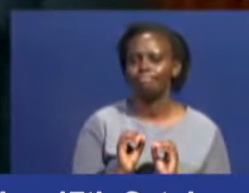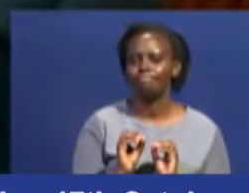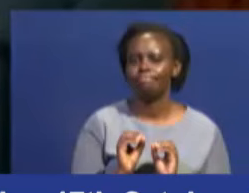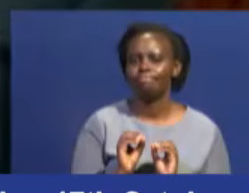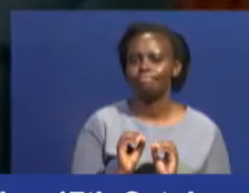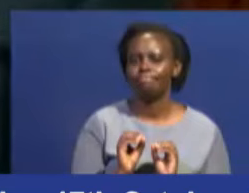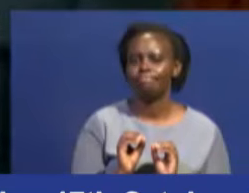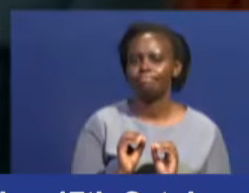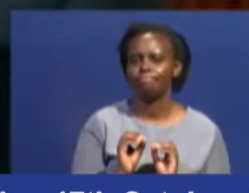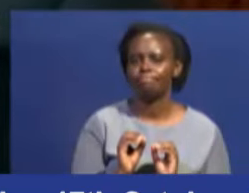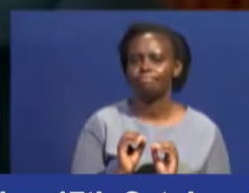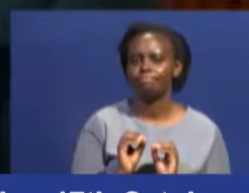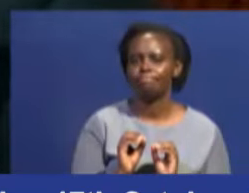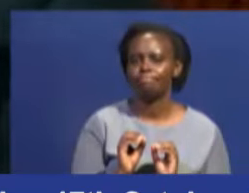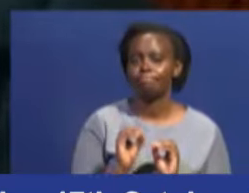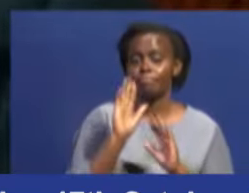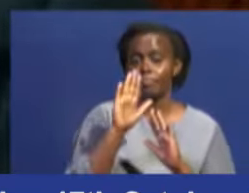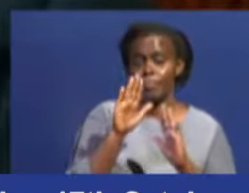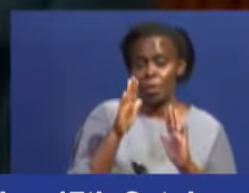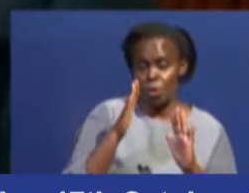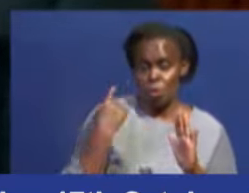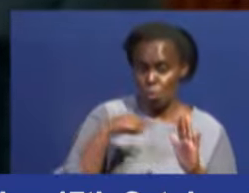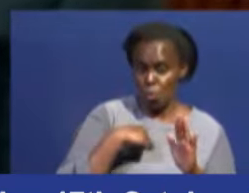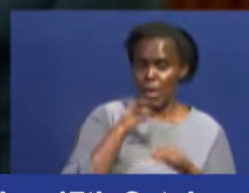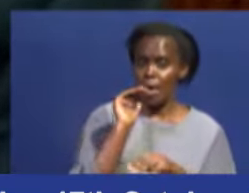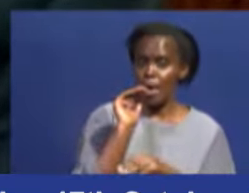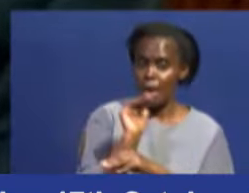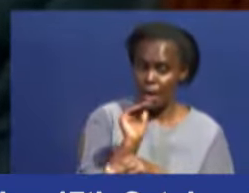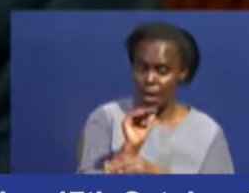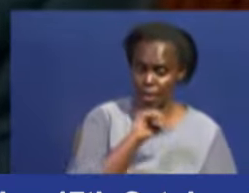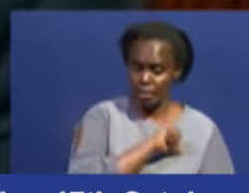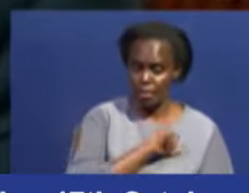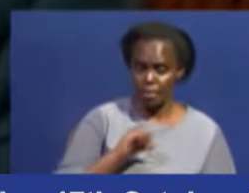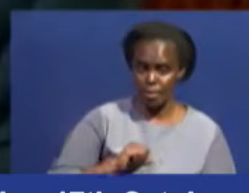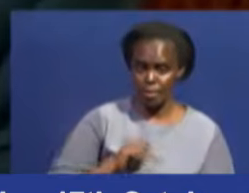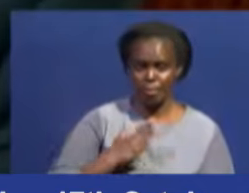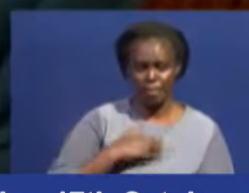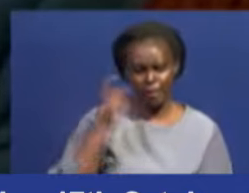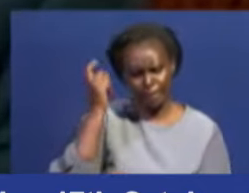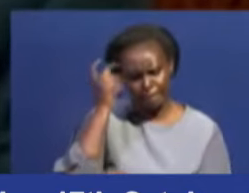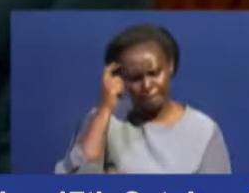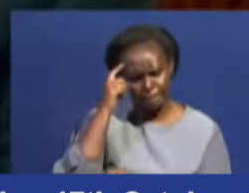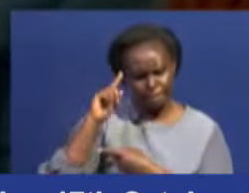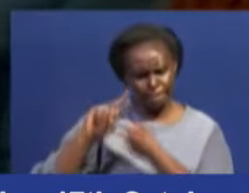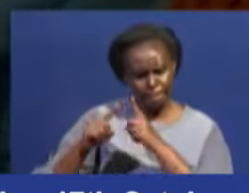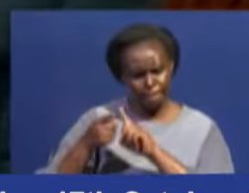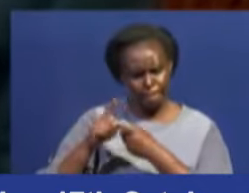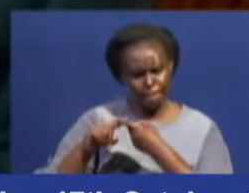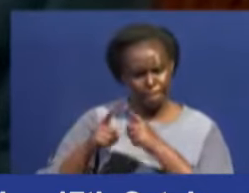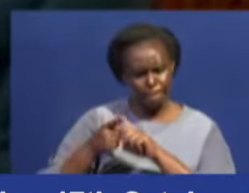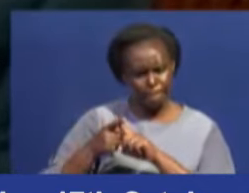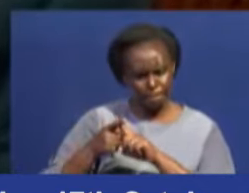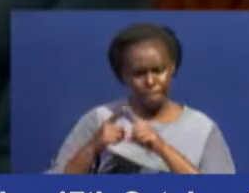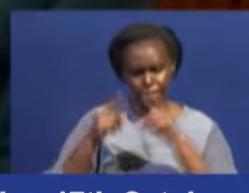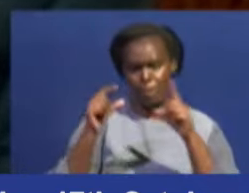That is the application. What I had in mind, I would add